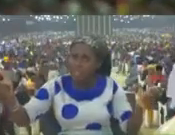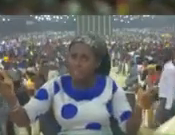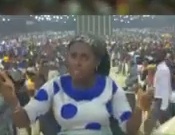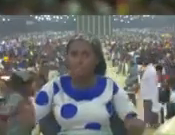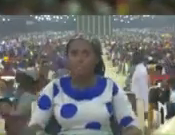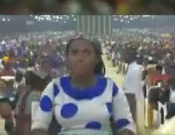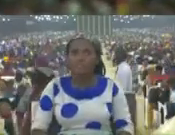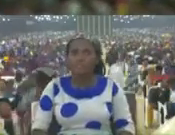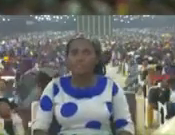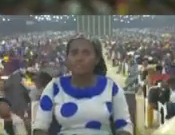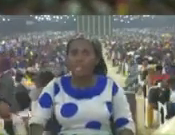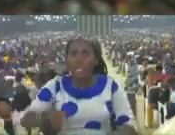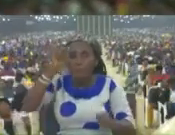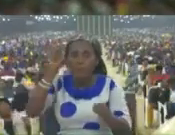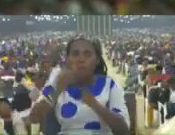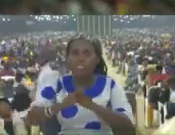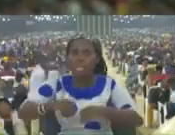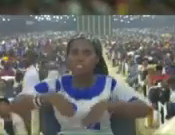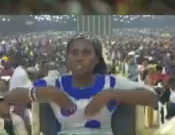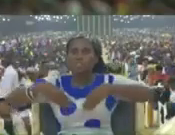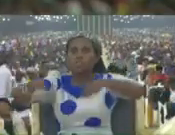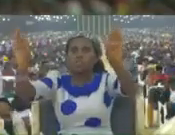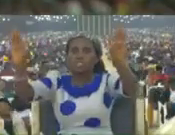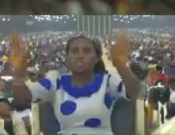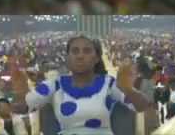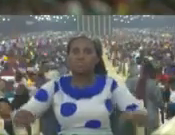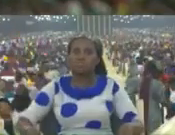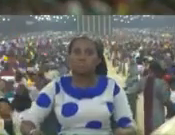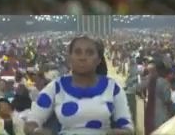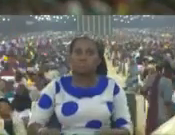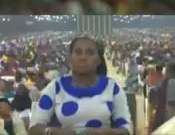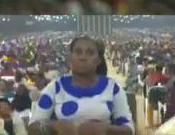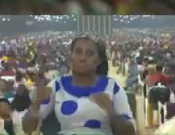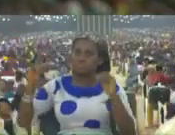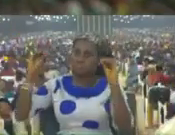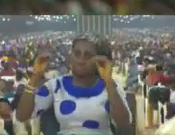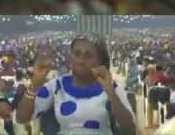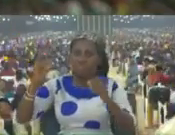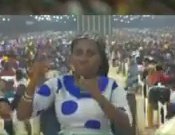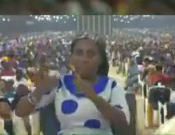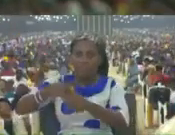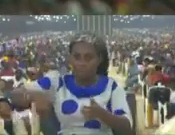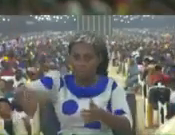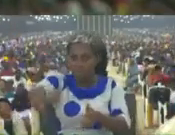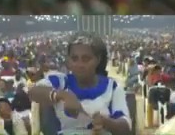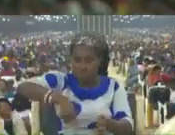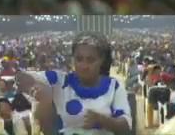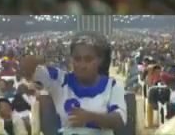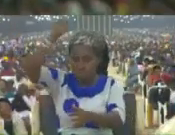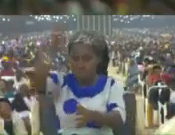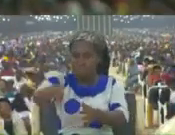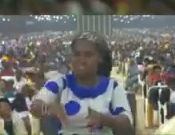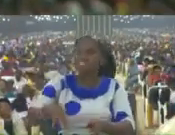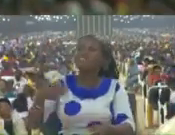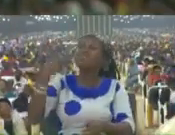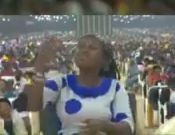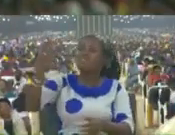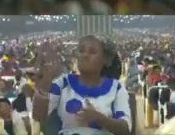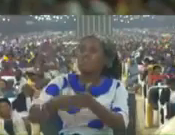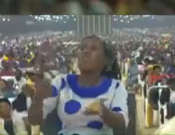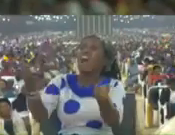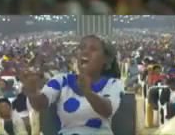The brothers sold him. They first of all threw him into a pit. He said, let's kill him. Let's see what will happen to his dream.